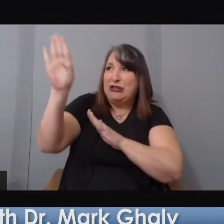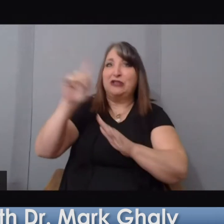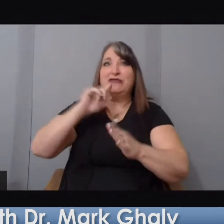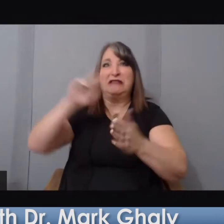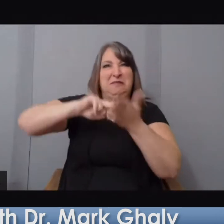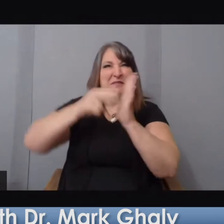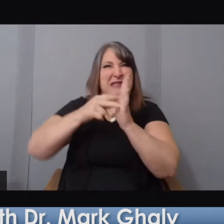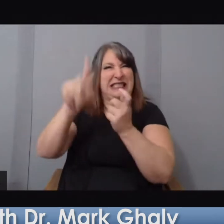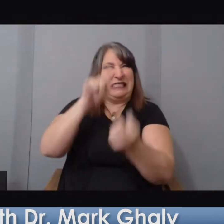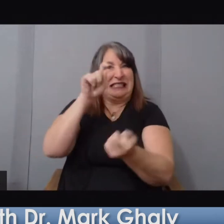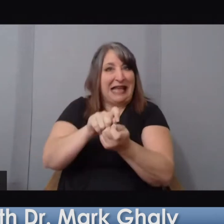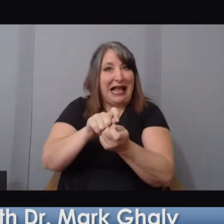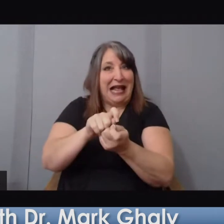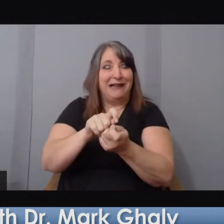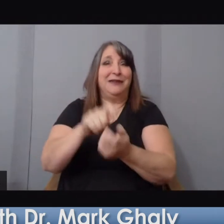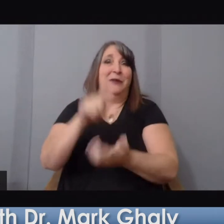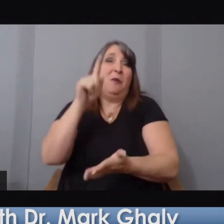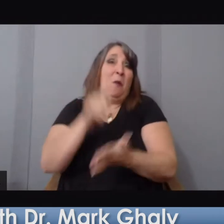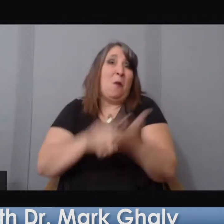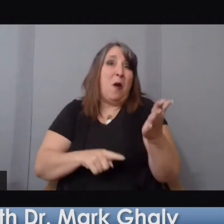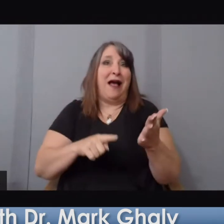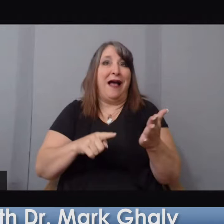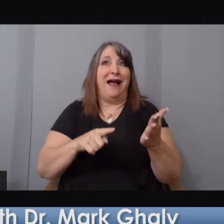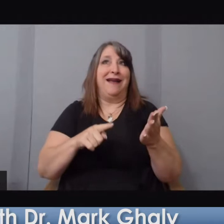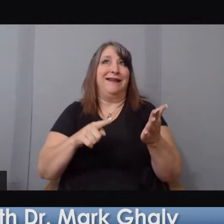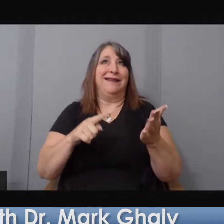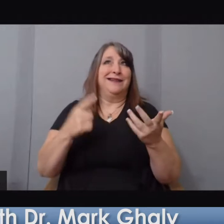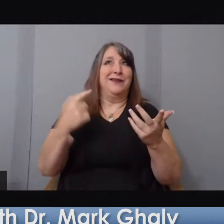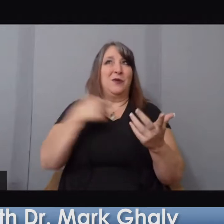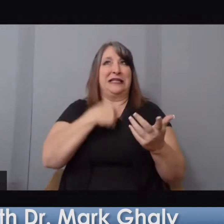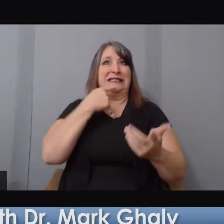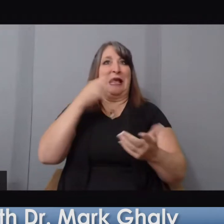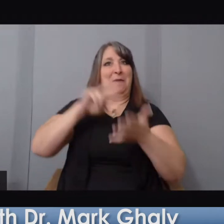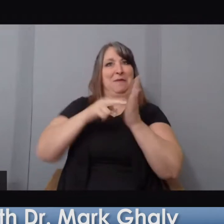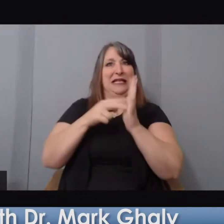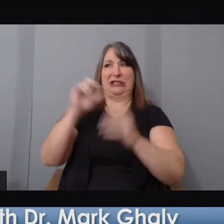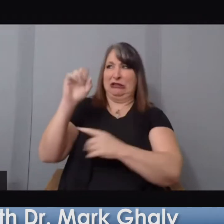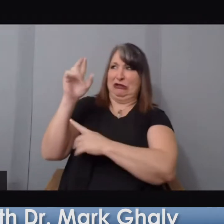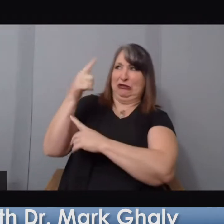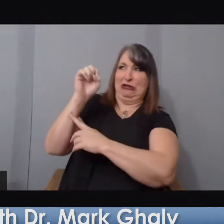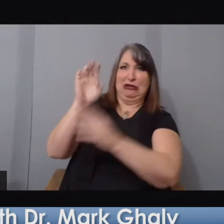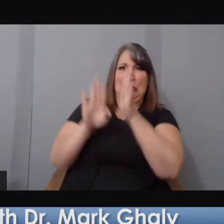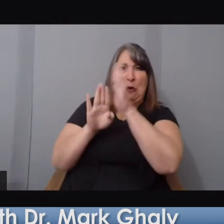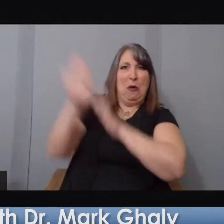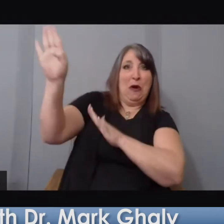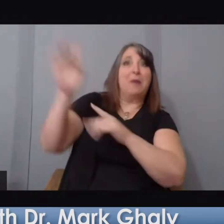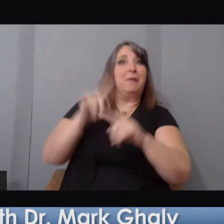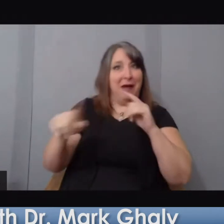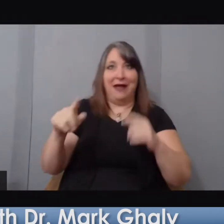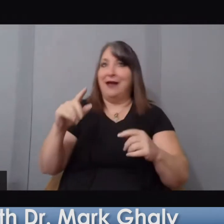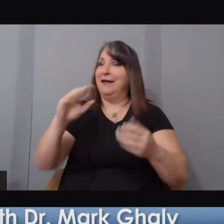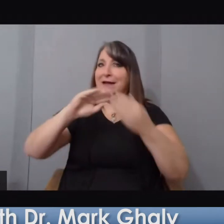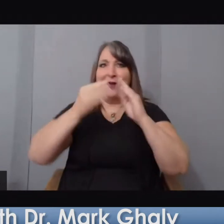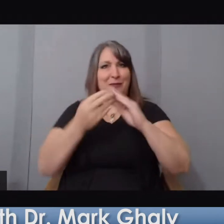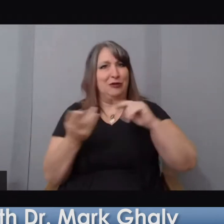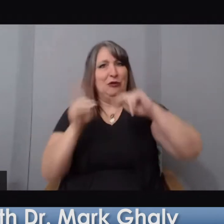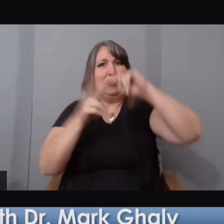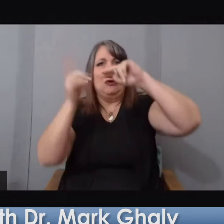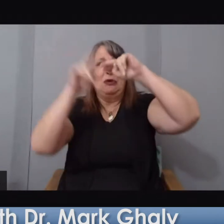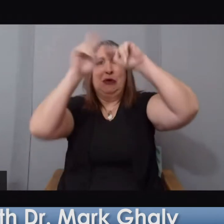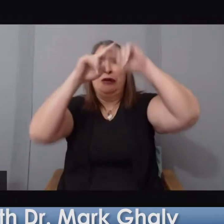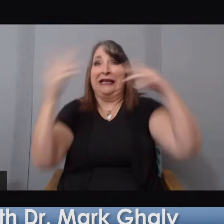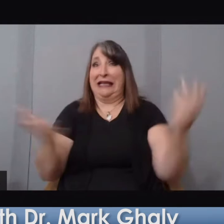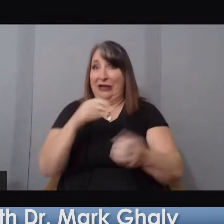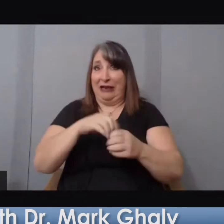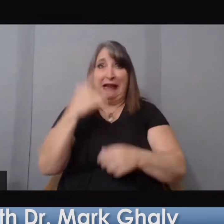of what connotates a surge, but certainly cases are on the rise here in California, and we are concerned.